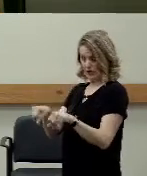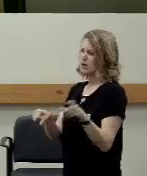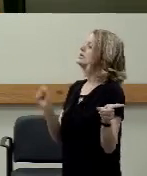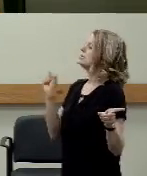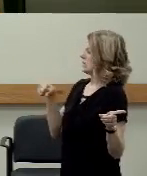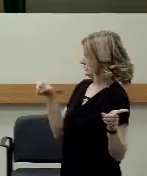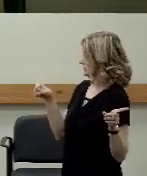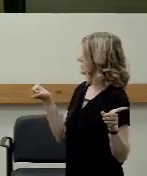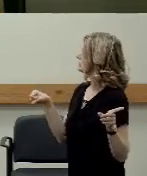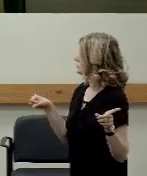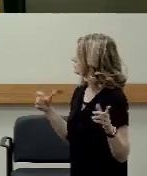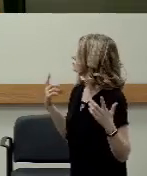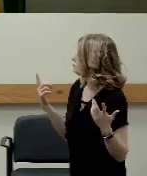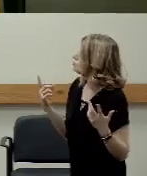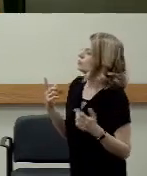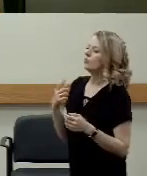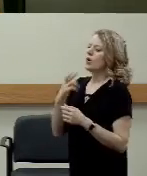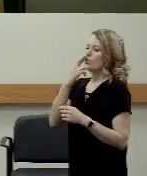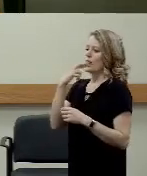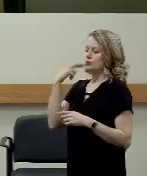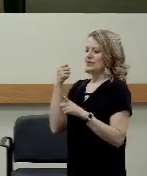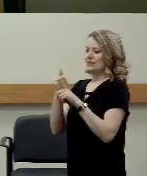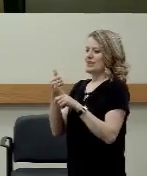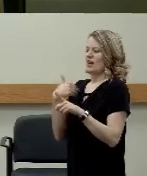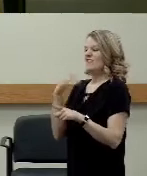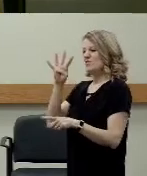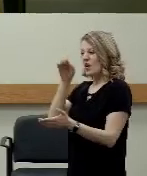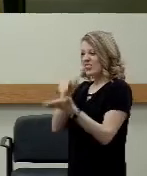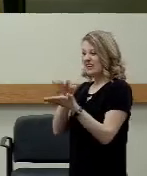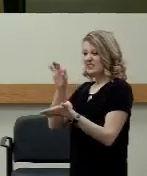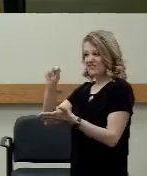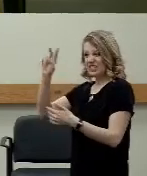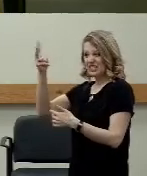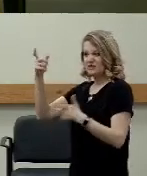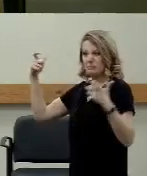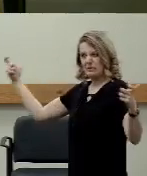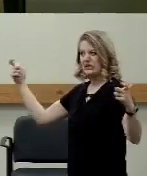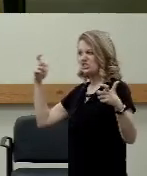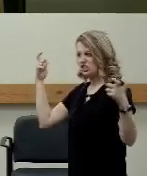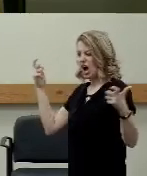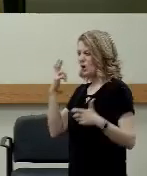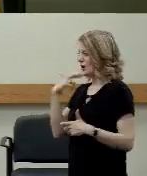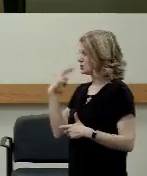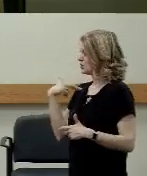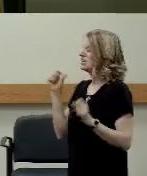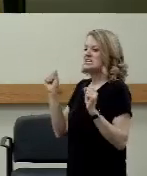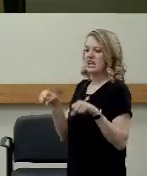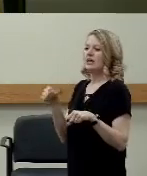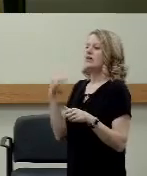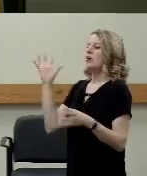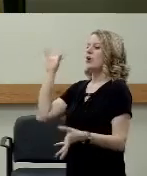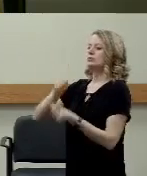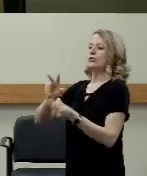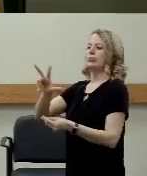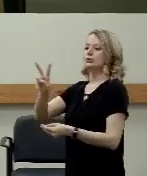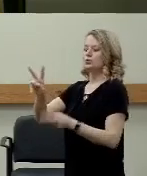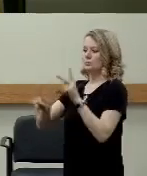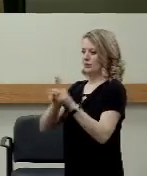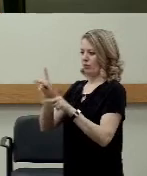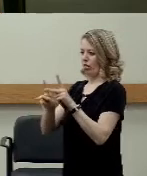Yes. A restaurant that has 4,000 square feet, for example, could have 32 patrons. All of them would be